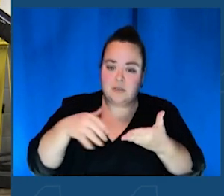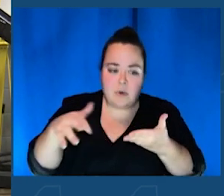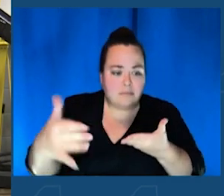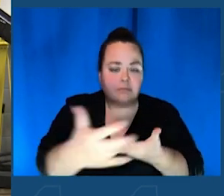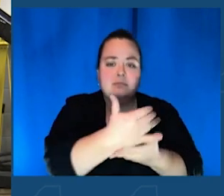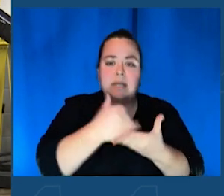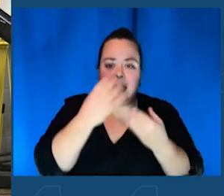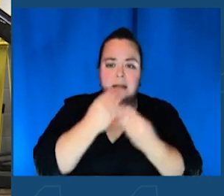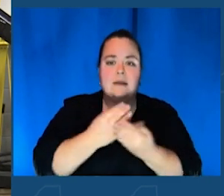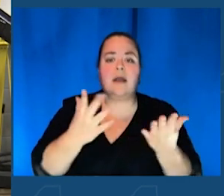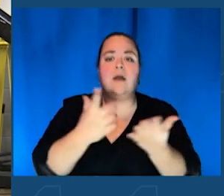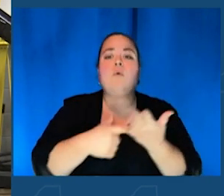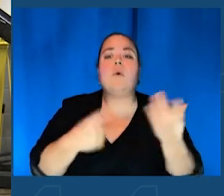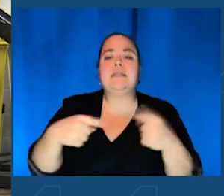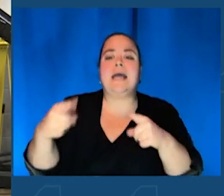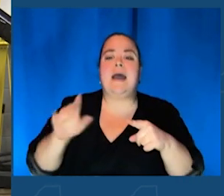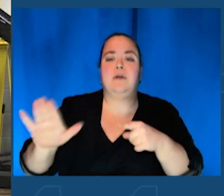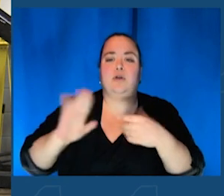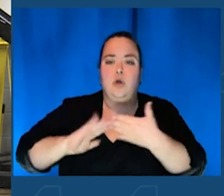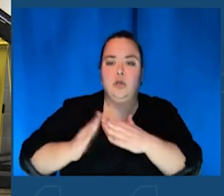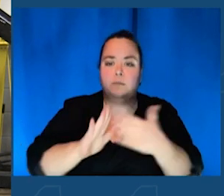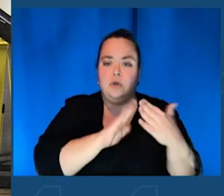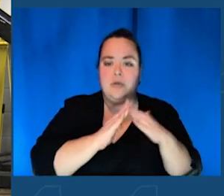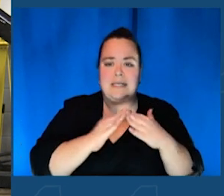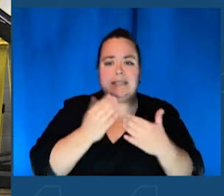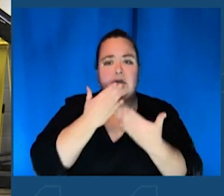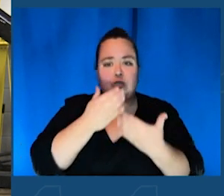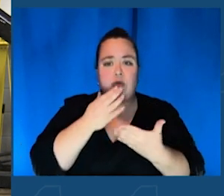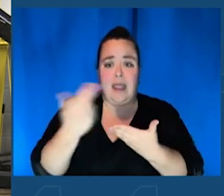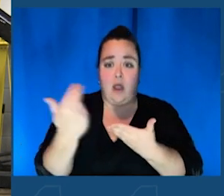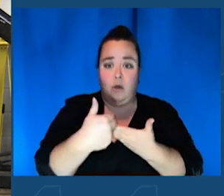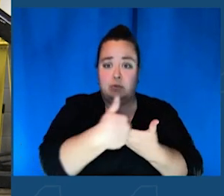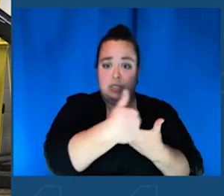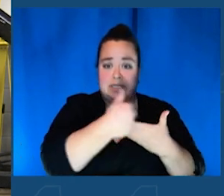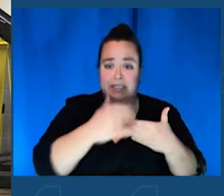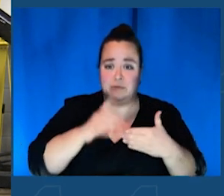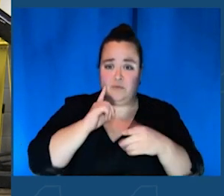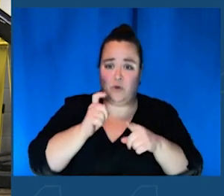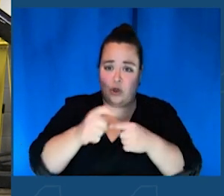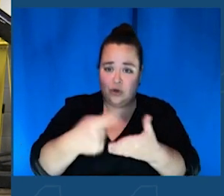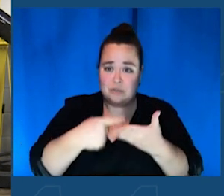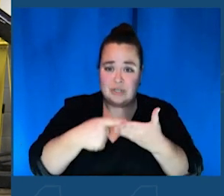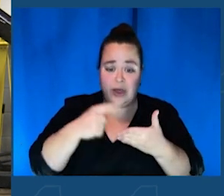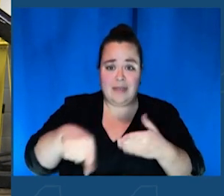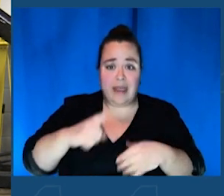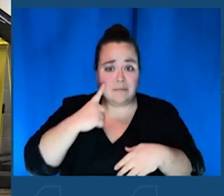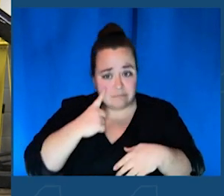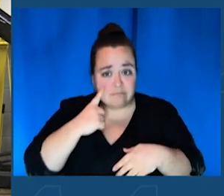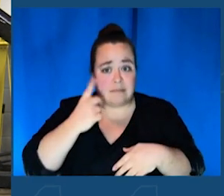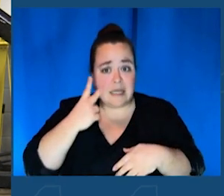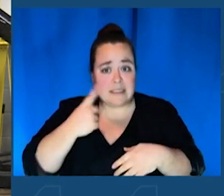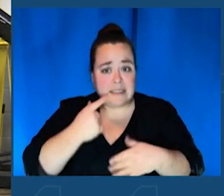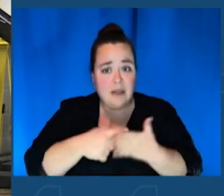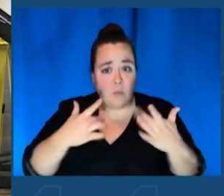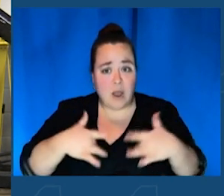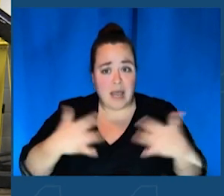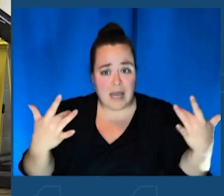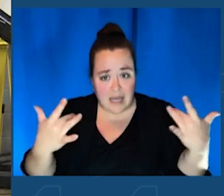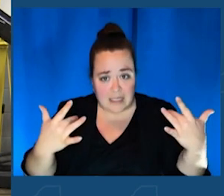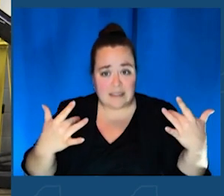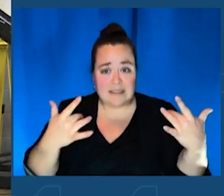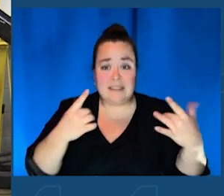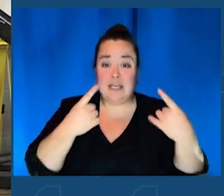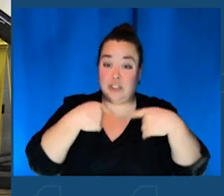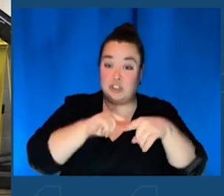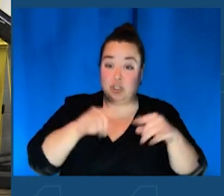the participants for being on those calls, because they're the eyes on the ground. Especially during the middle of the storm, we were